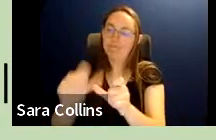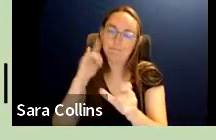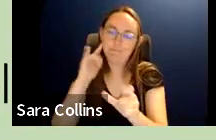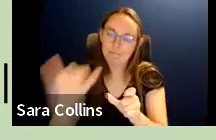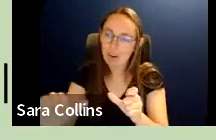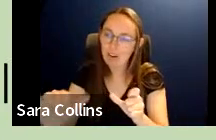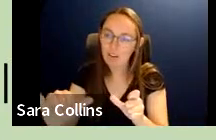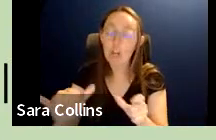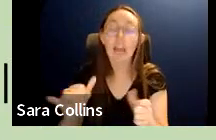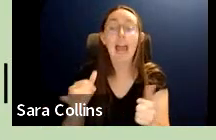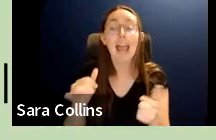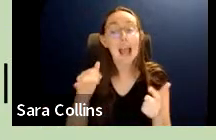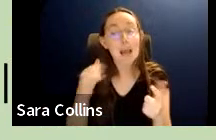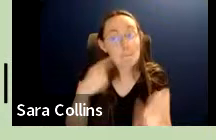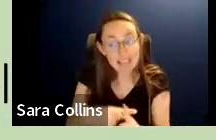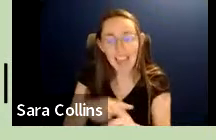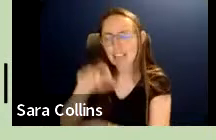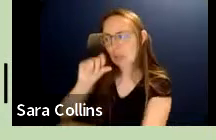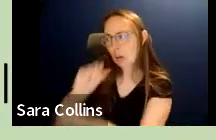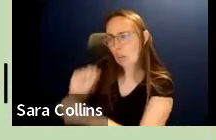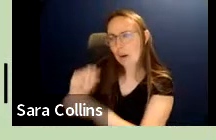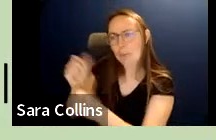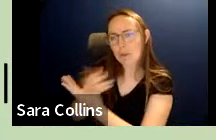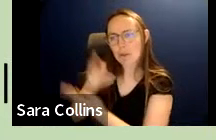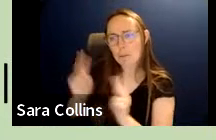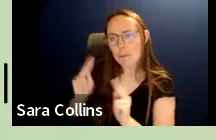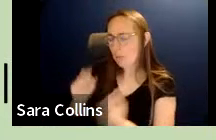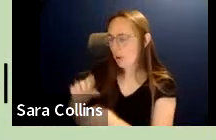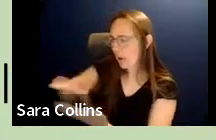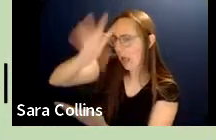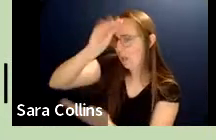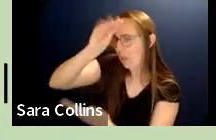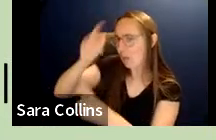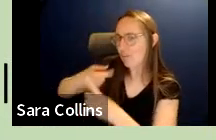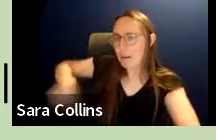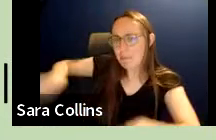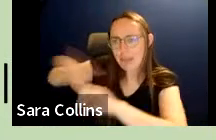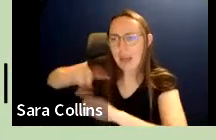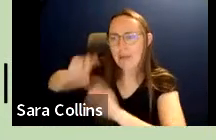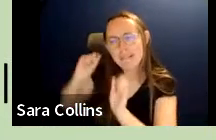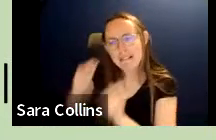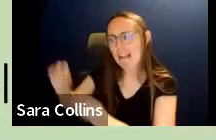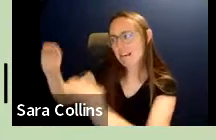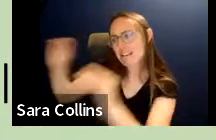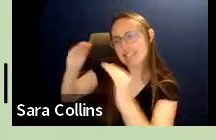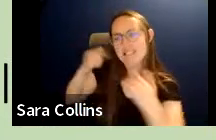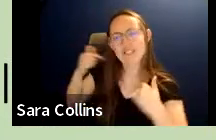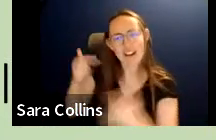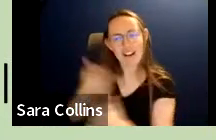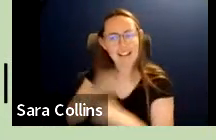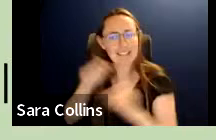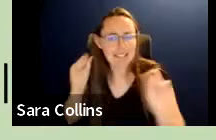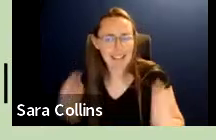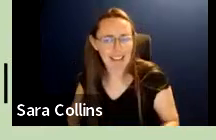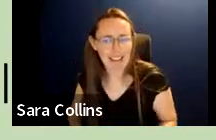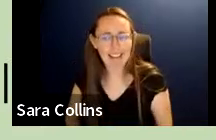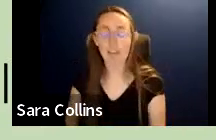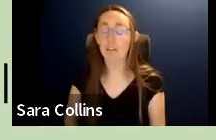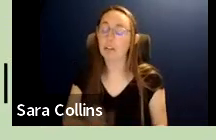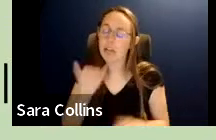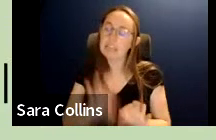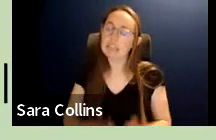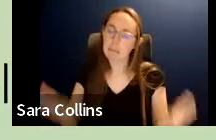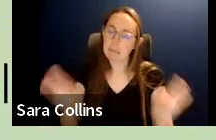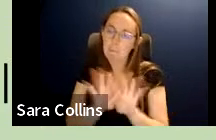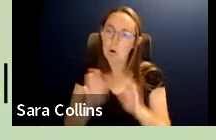they can be successful and they can have an enjoyable experience, and they can learn something too, and they can teach the rest of us. So that's very important to